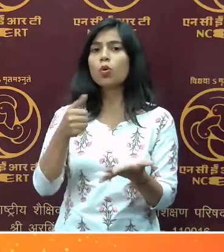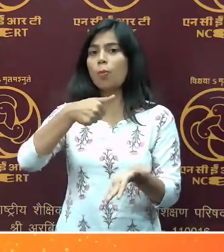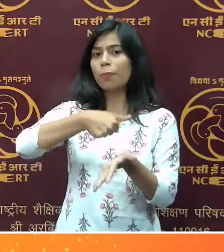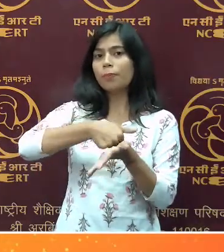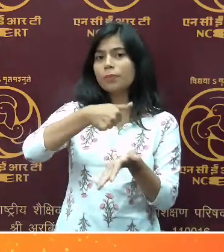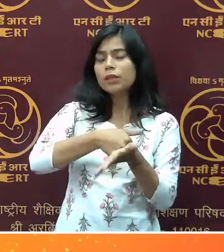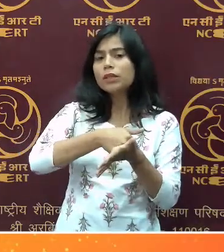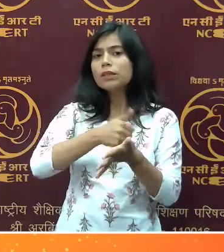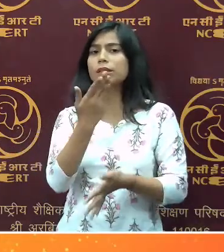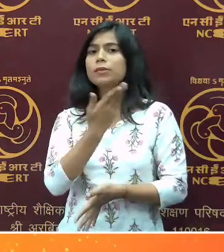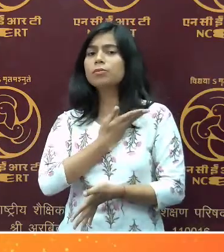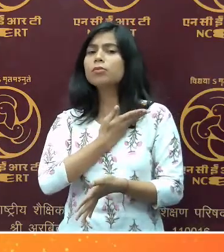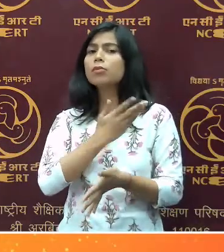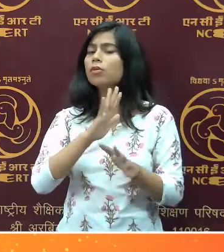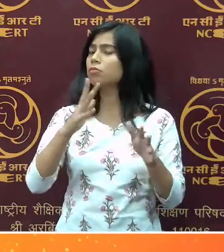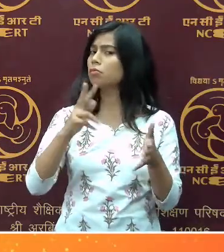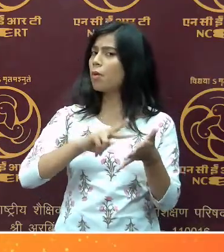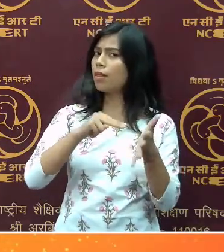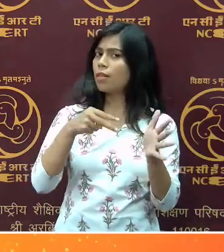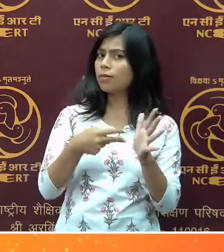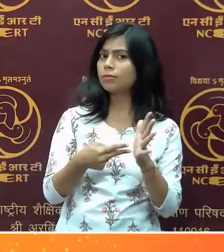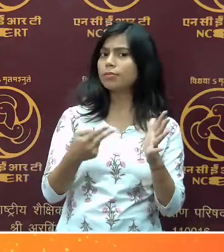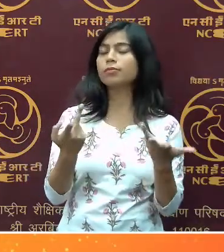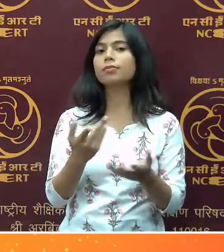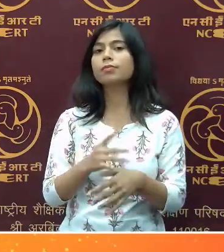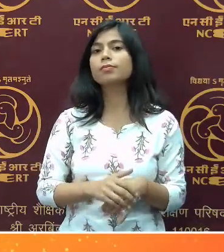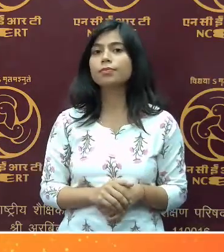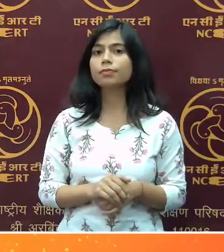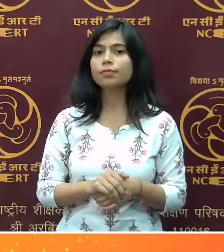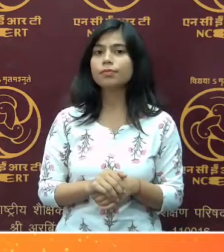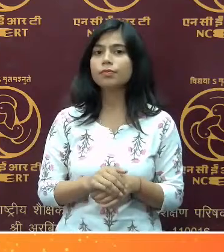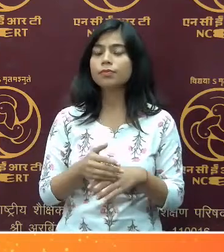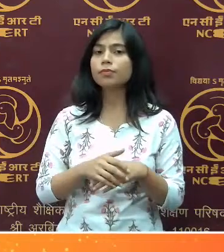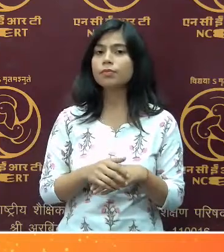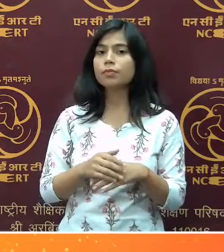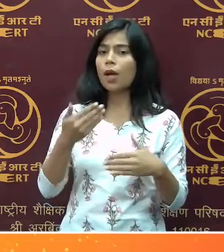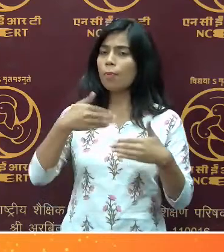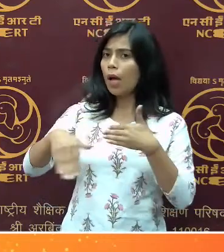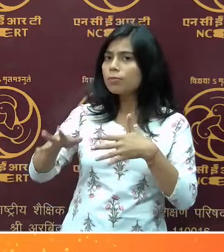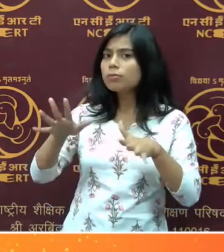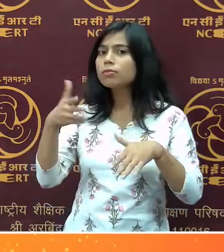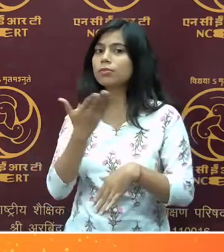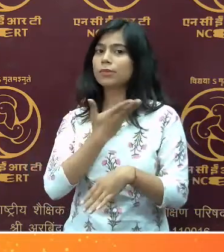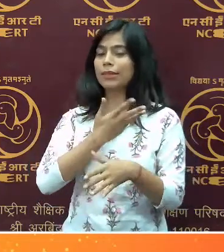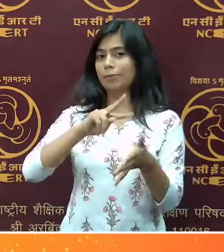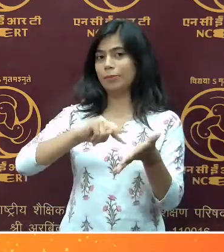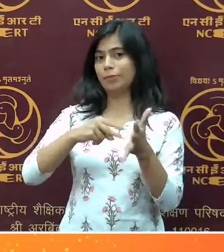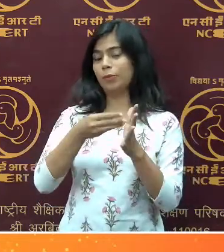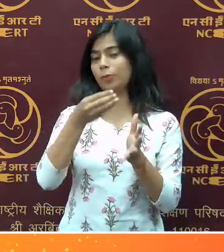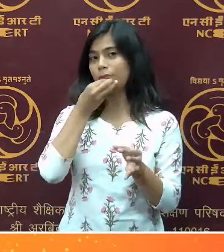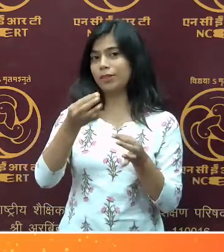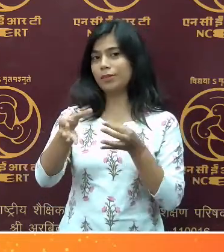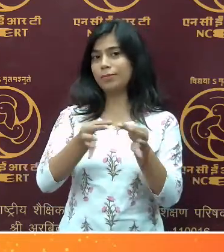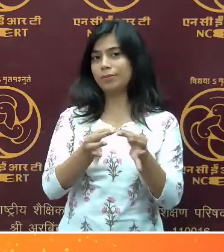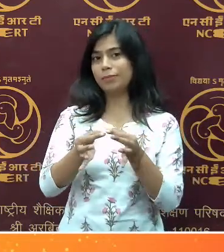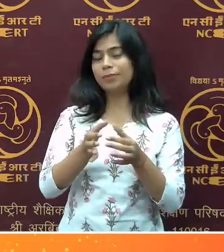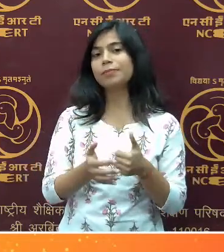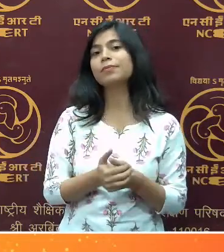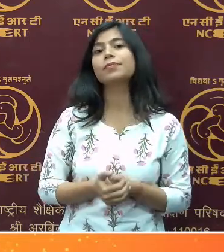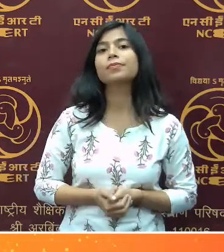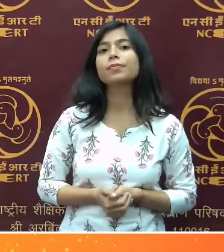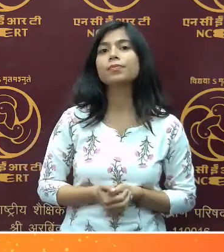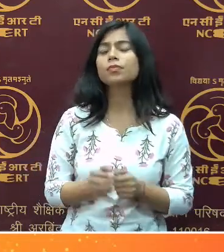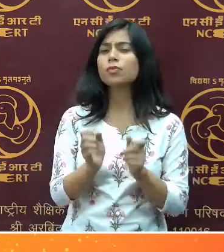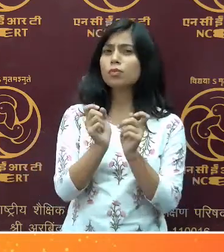meaning of rights first, and particularly fundamental rights, before going further. Yeah, absolutely. So,